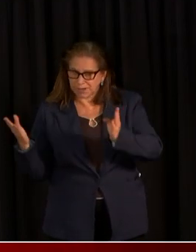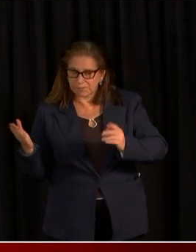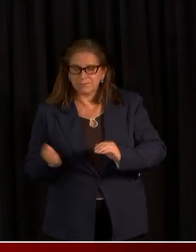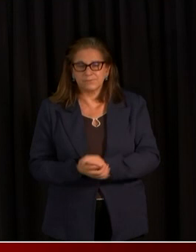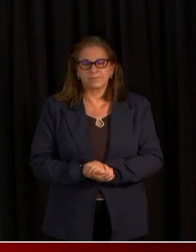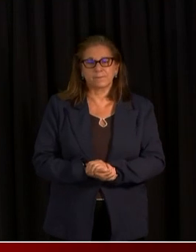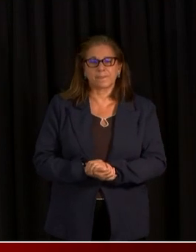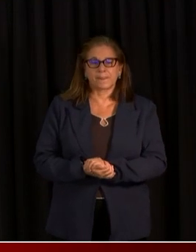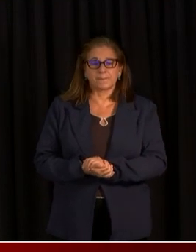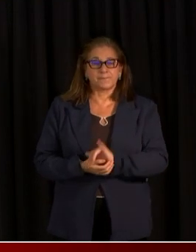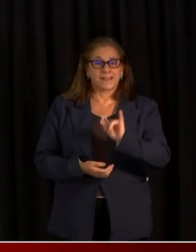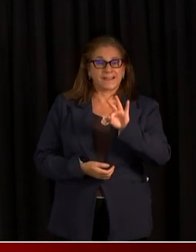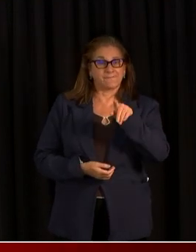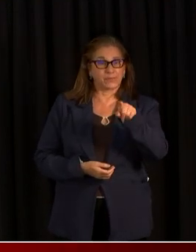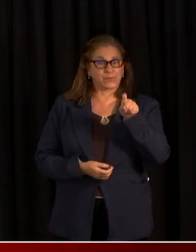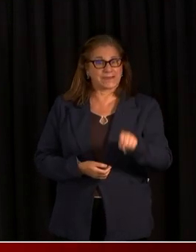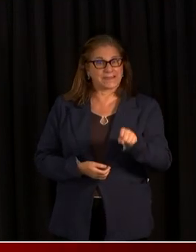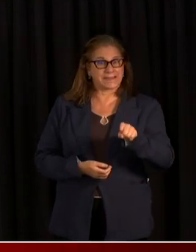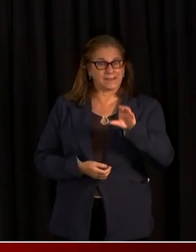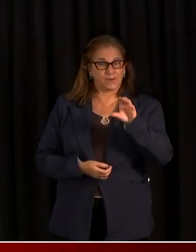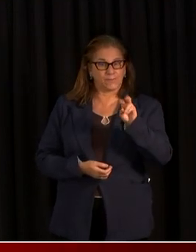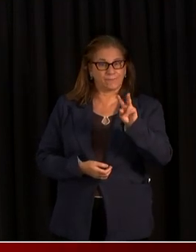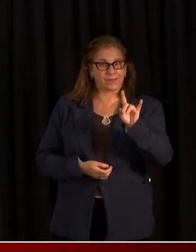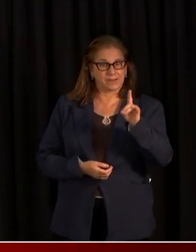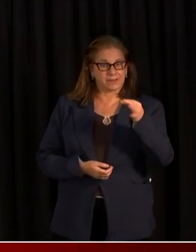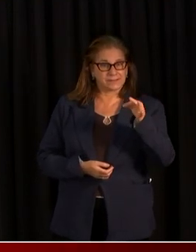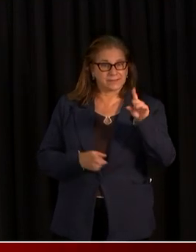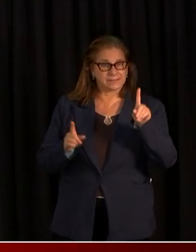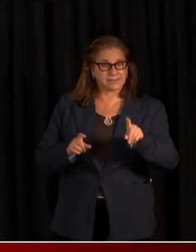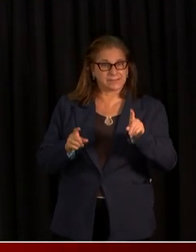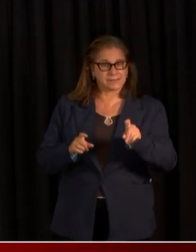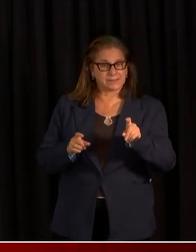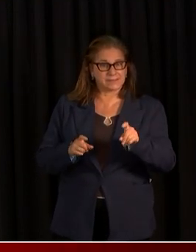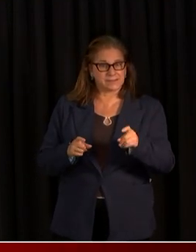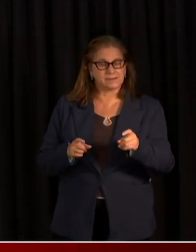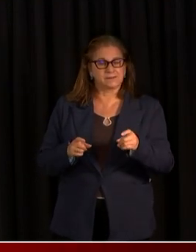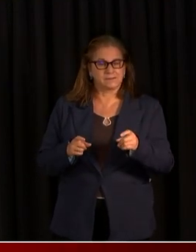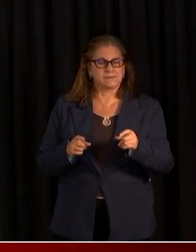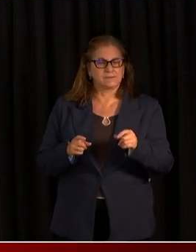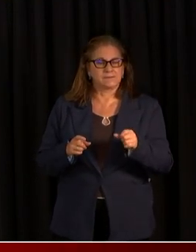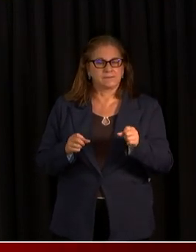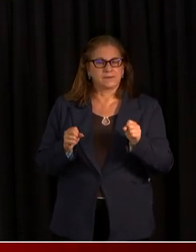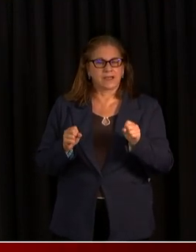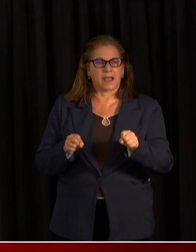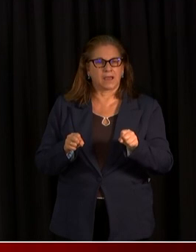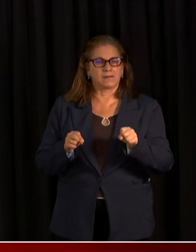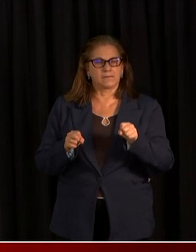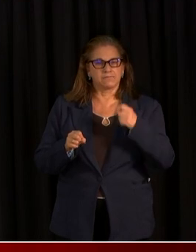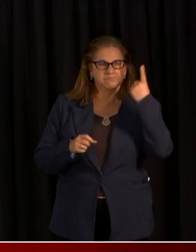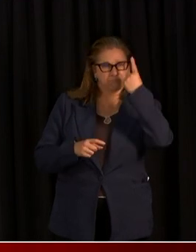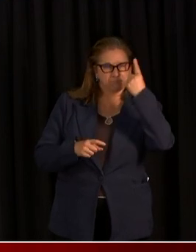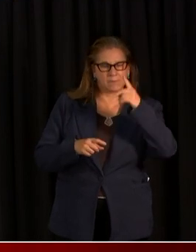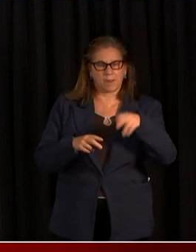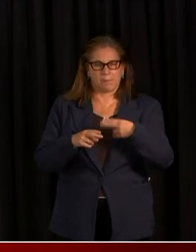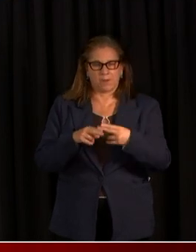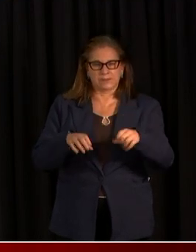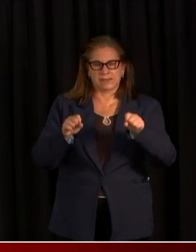if you're in need of testing before this evening's time, you should always consult with your